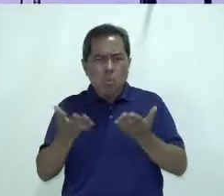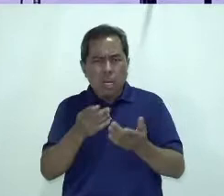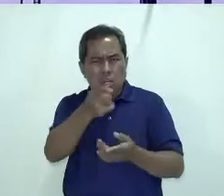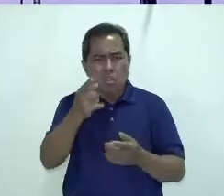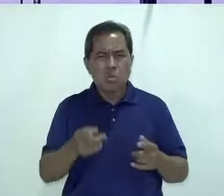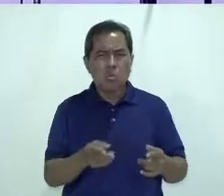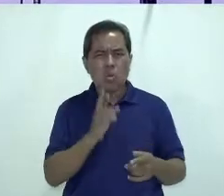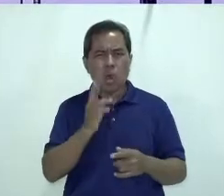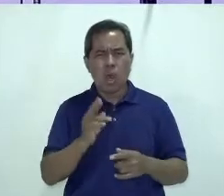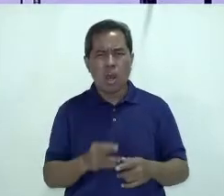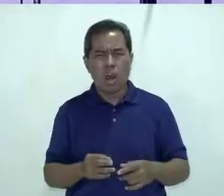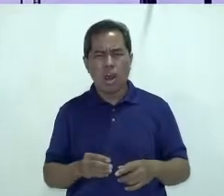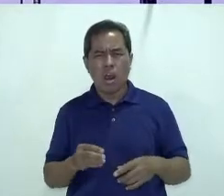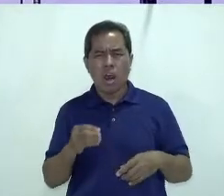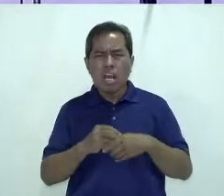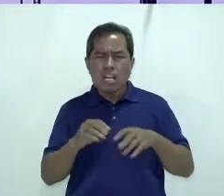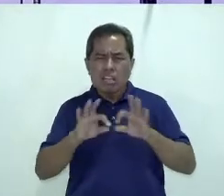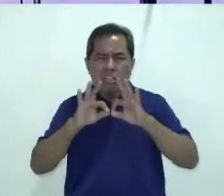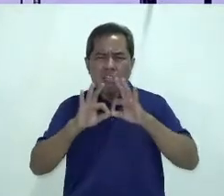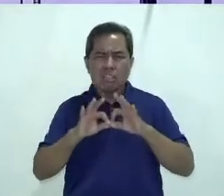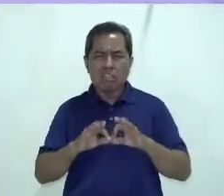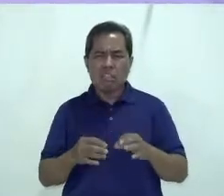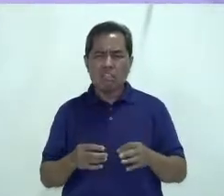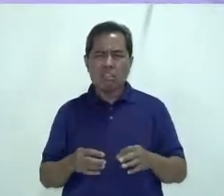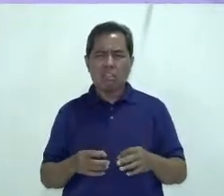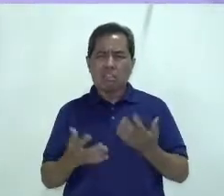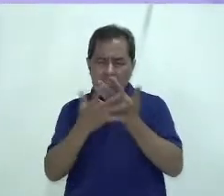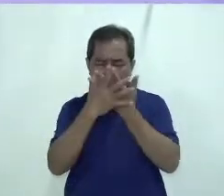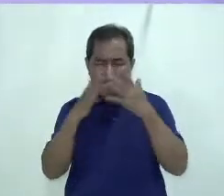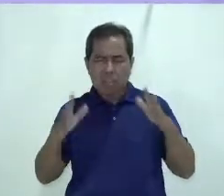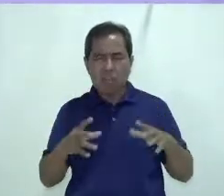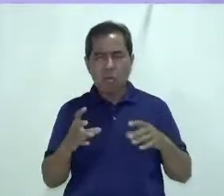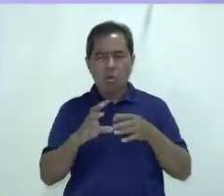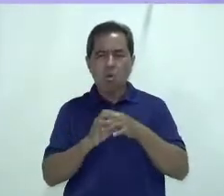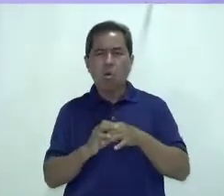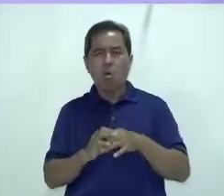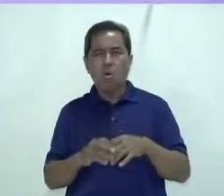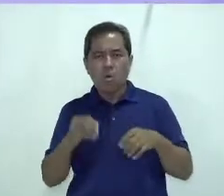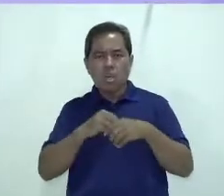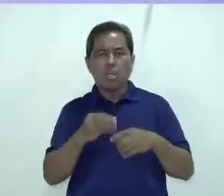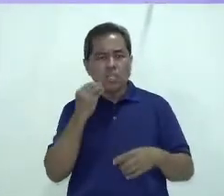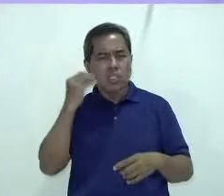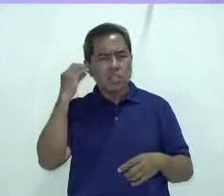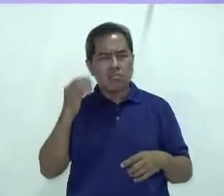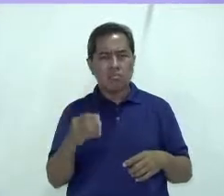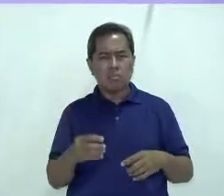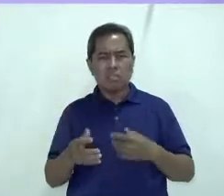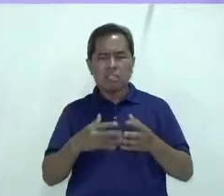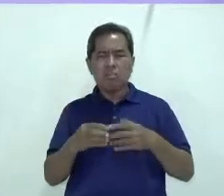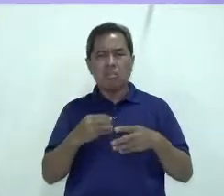or you're outside in freedom, whether you're in a hospital room or in a mall,